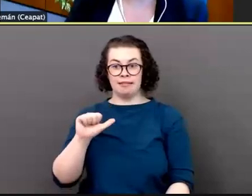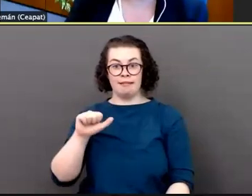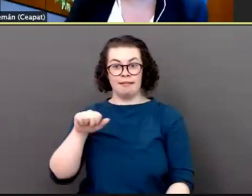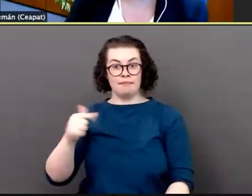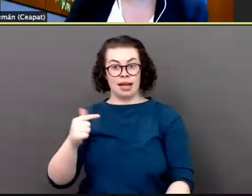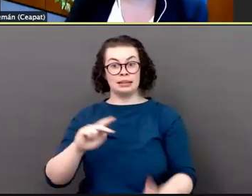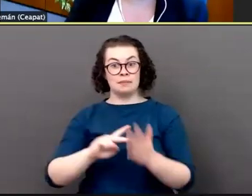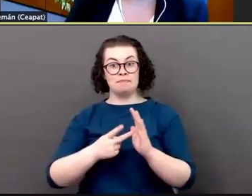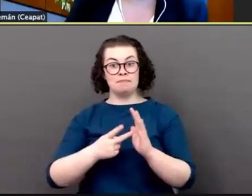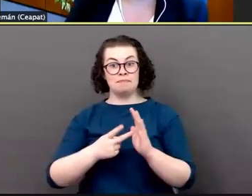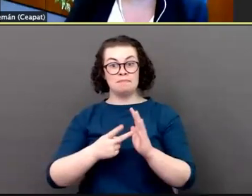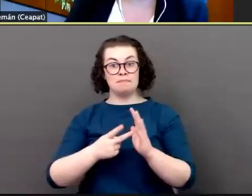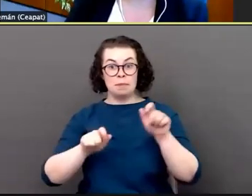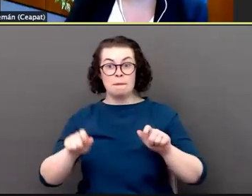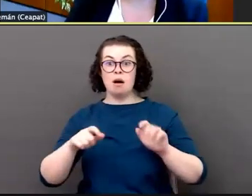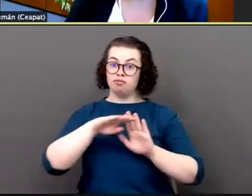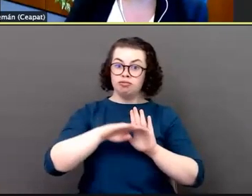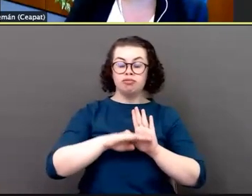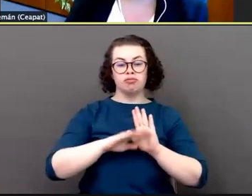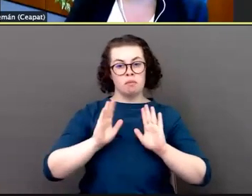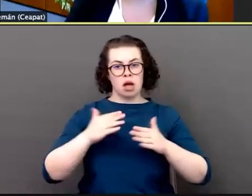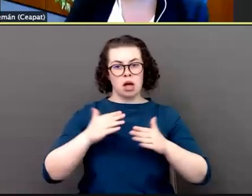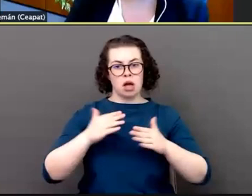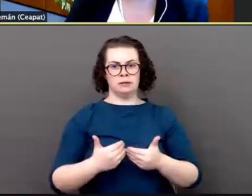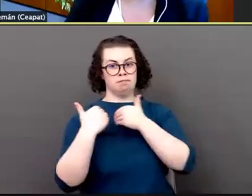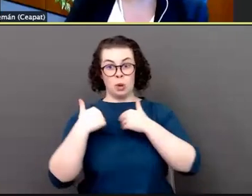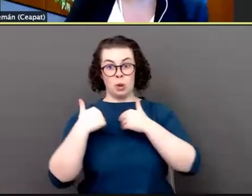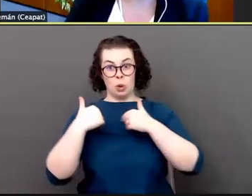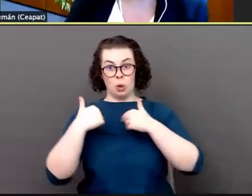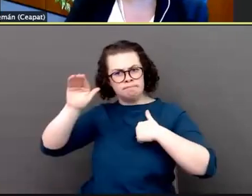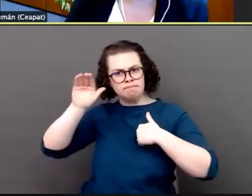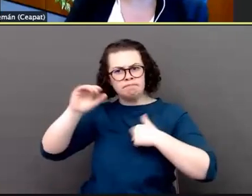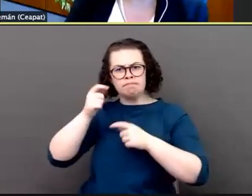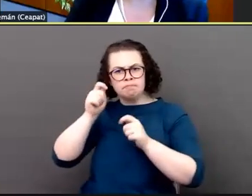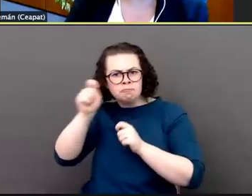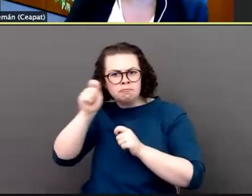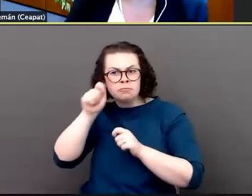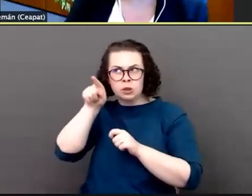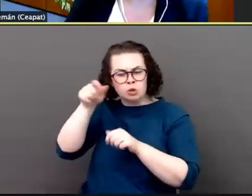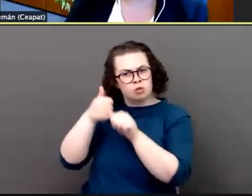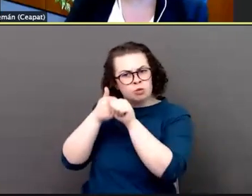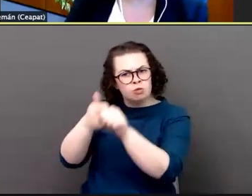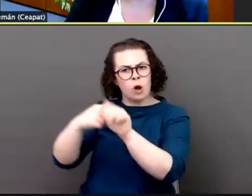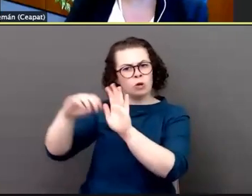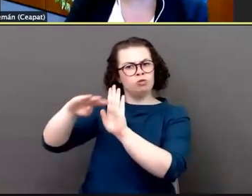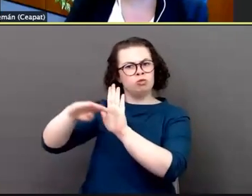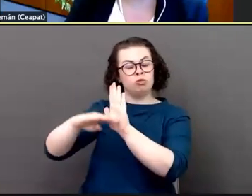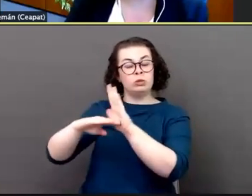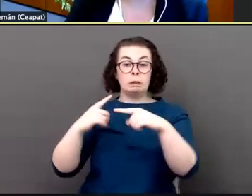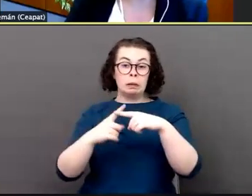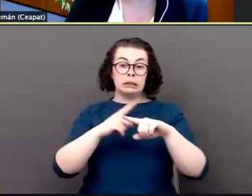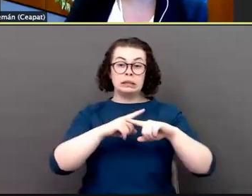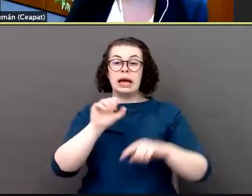procurement policy responsibilities, and the support of many entities to facilitate this